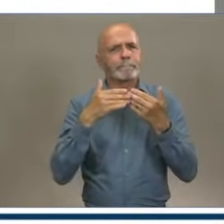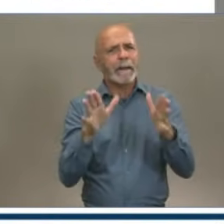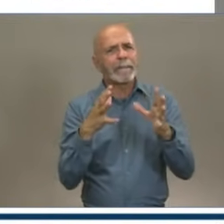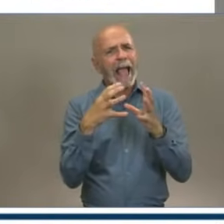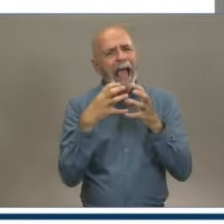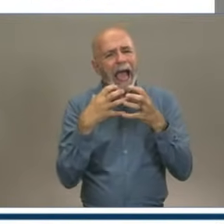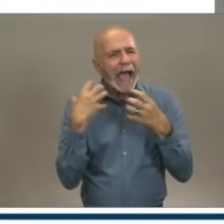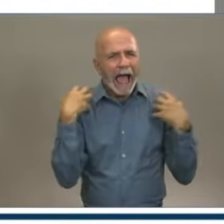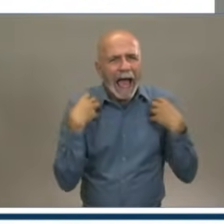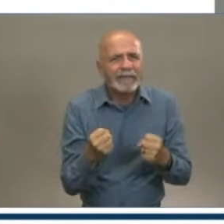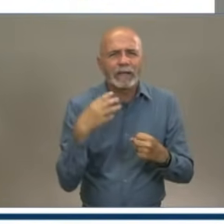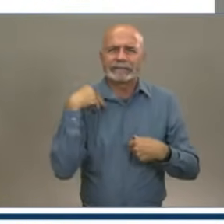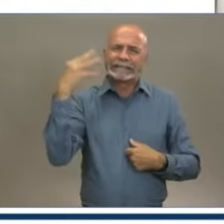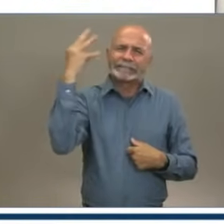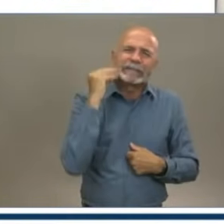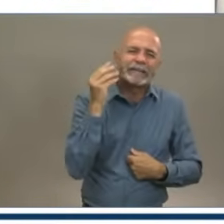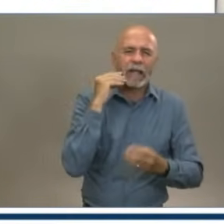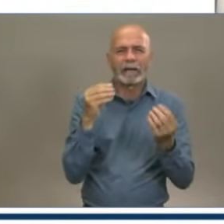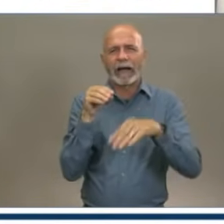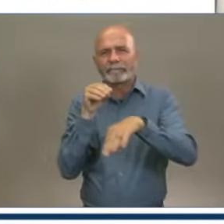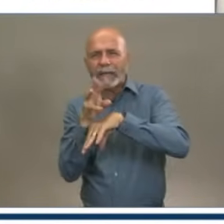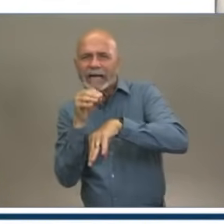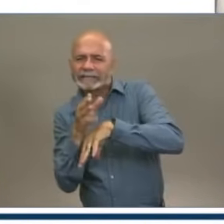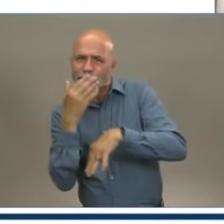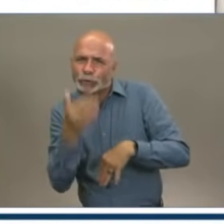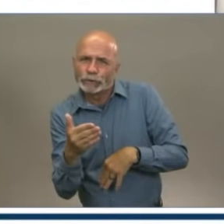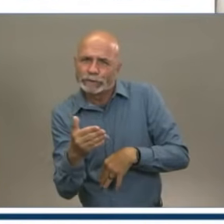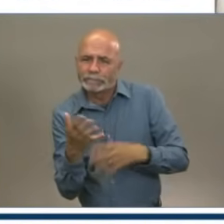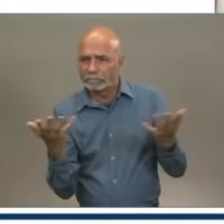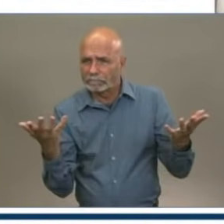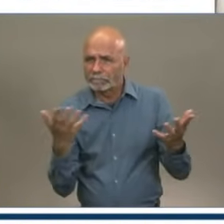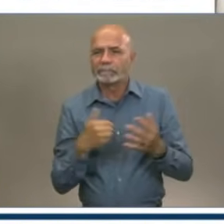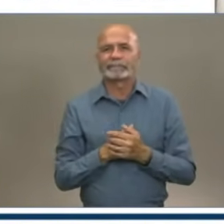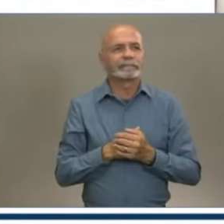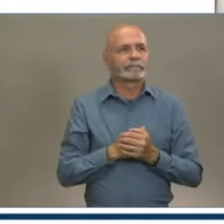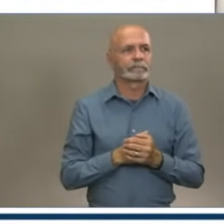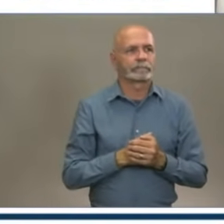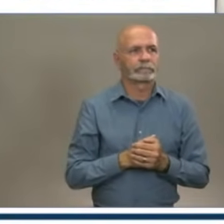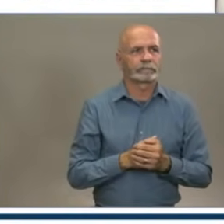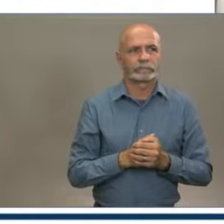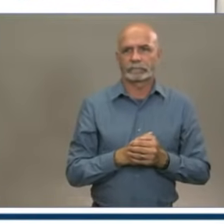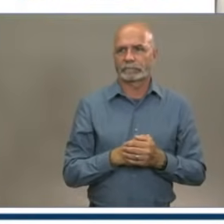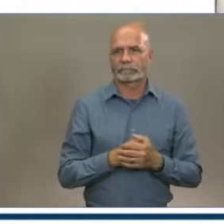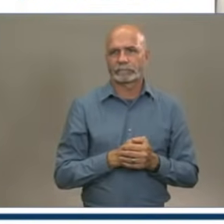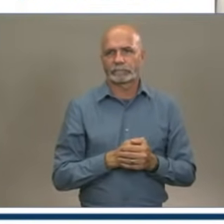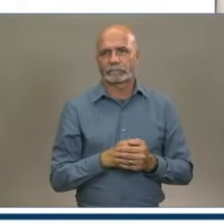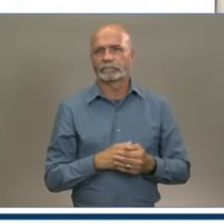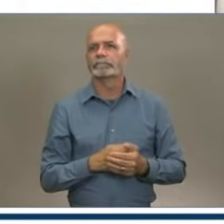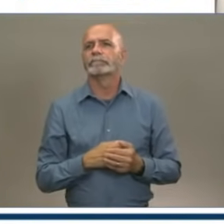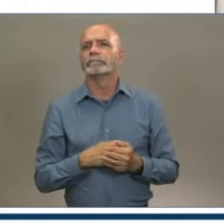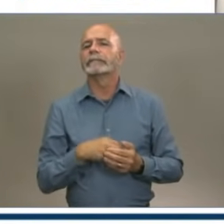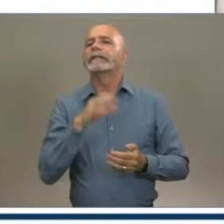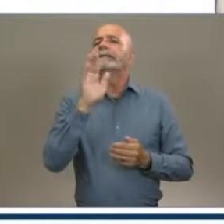advice. Go ahead, Tim, with your follow-up. On the subject of politicization, a public health order was